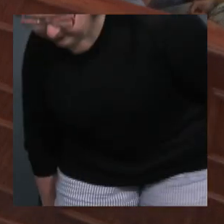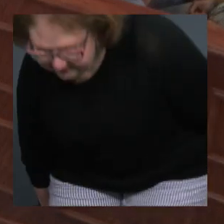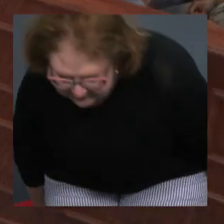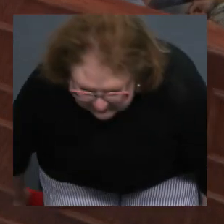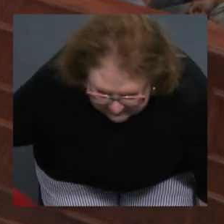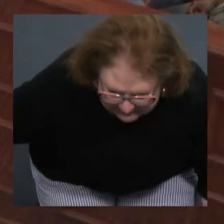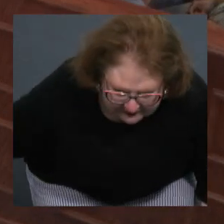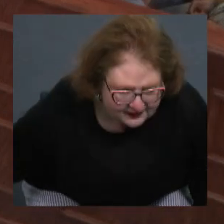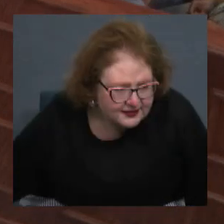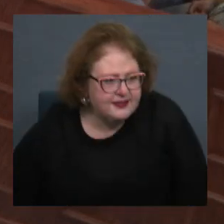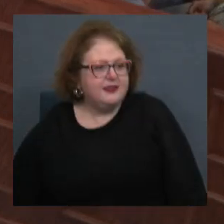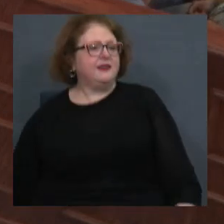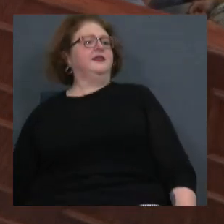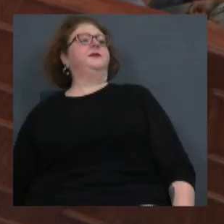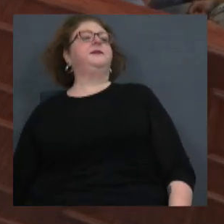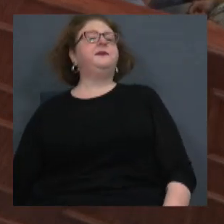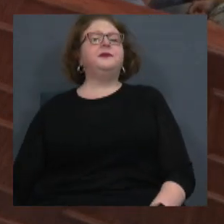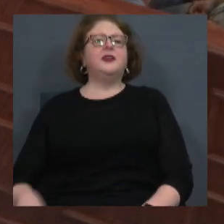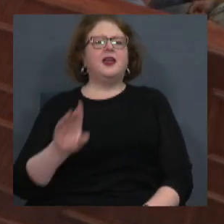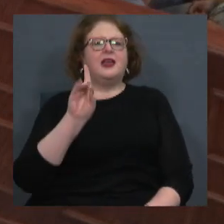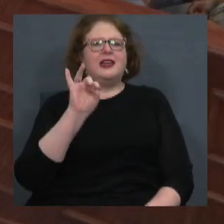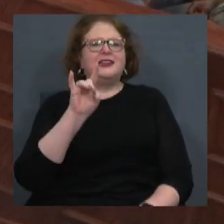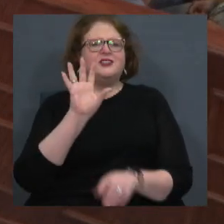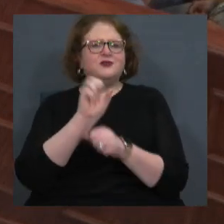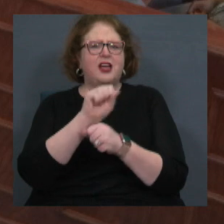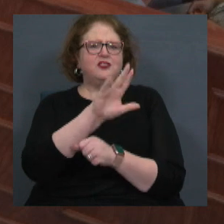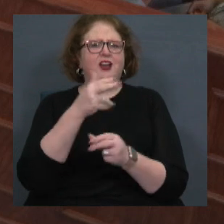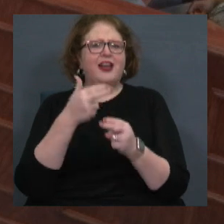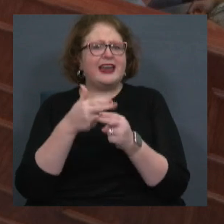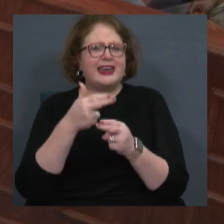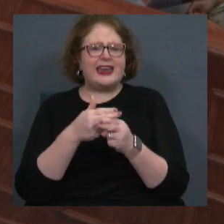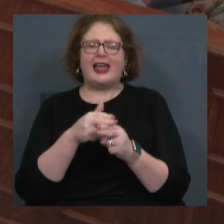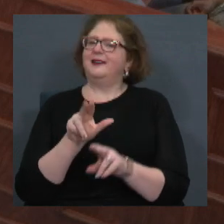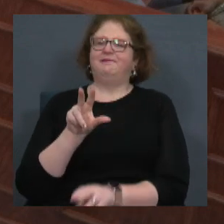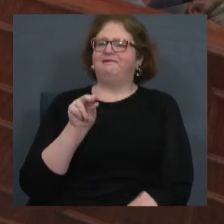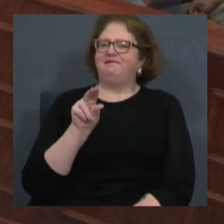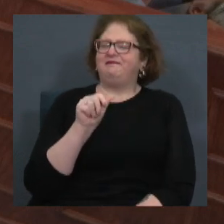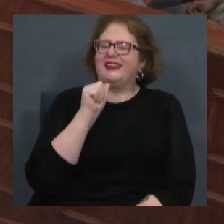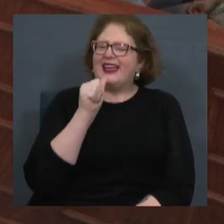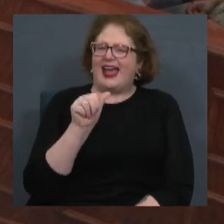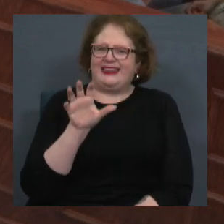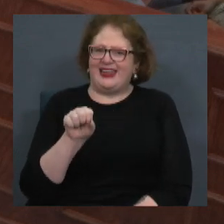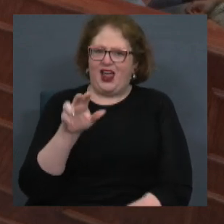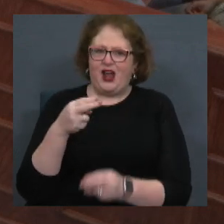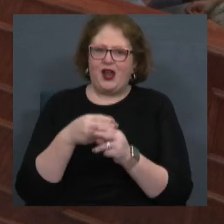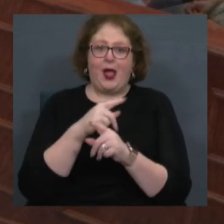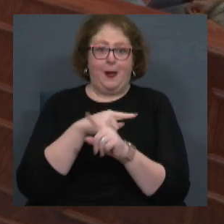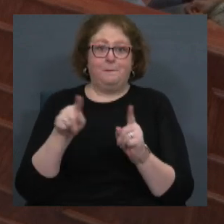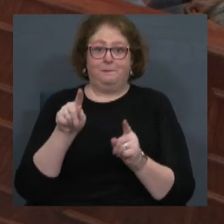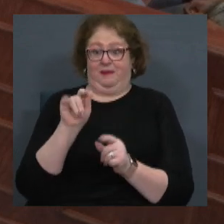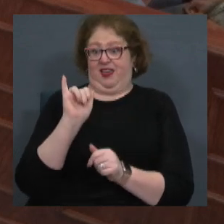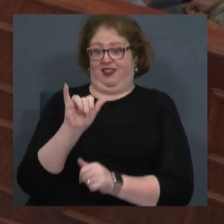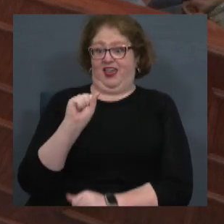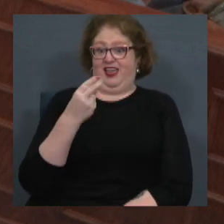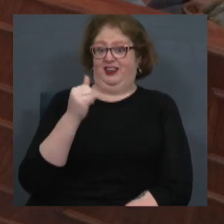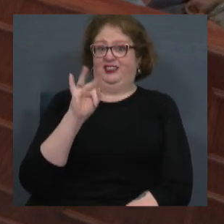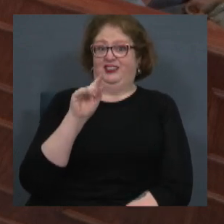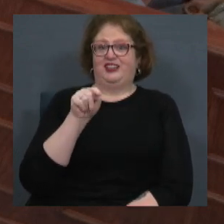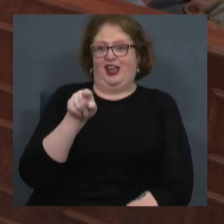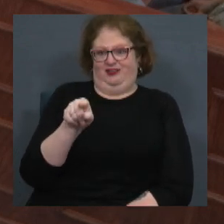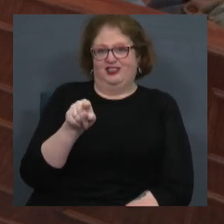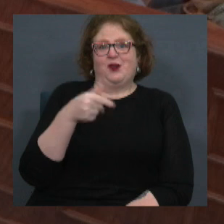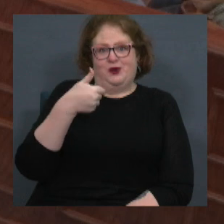I did not get her name. Okay. I can tell you her shift, though. Okay. Because she ended right after she dropped me off. She said, I'm going